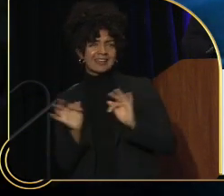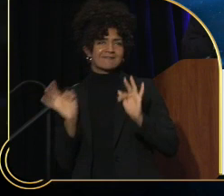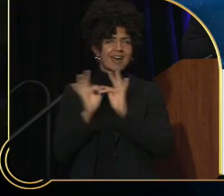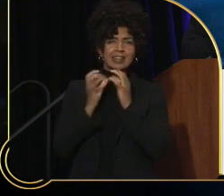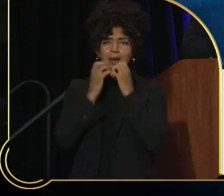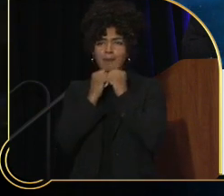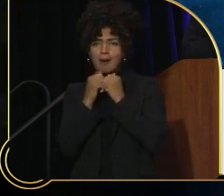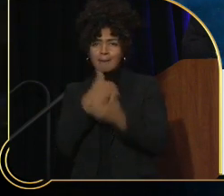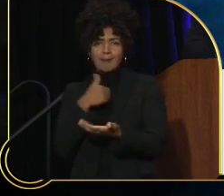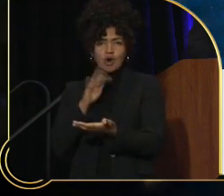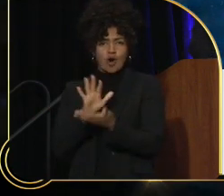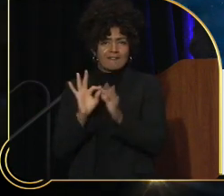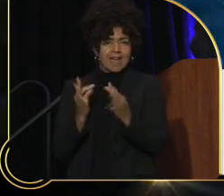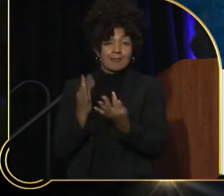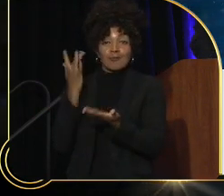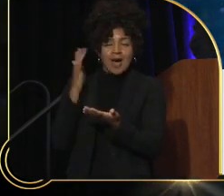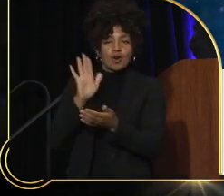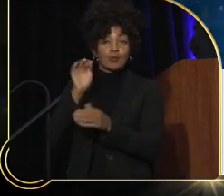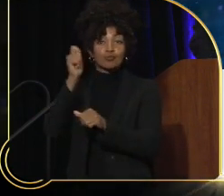brother Brendan